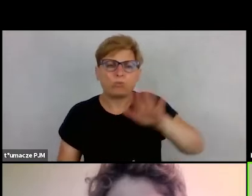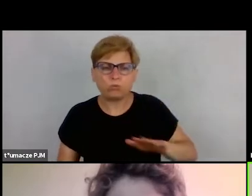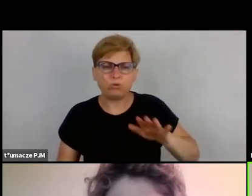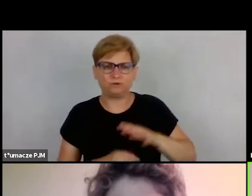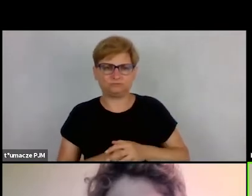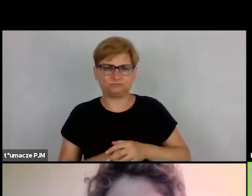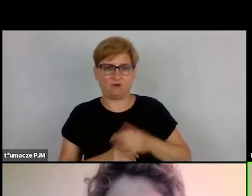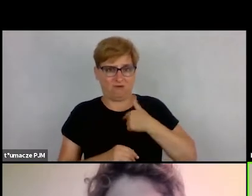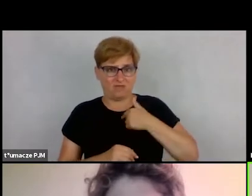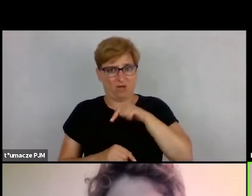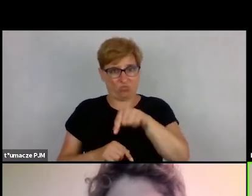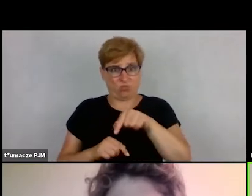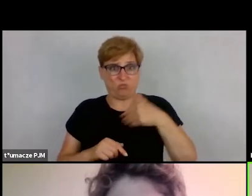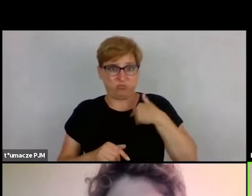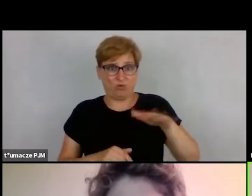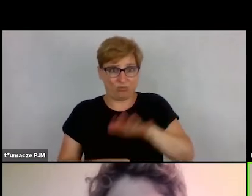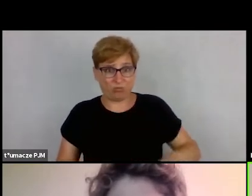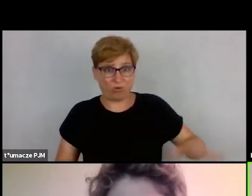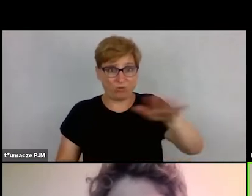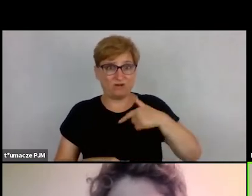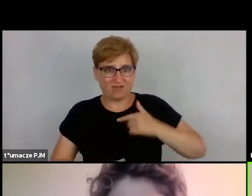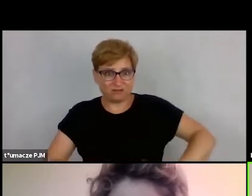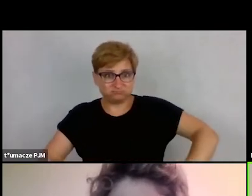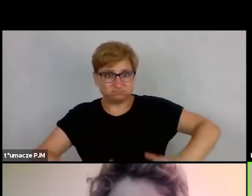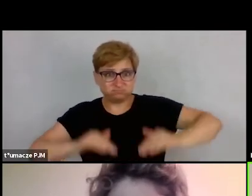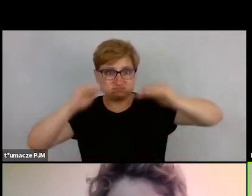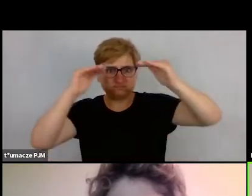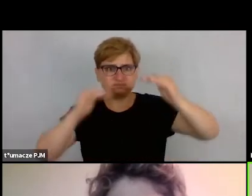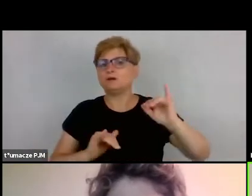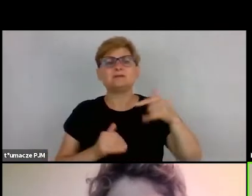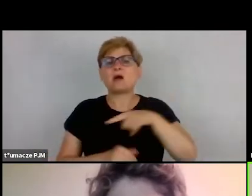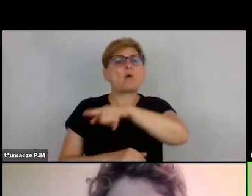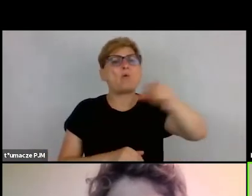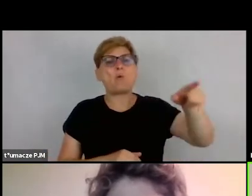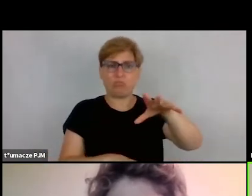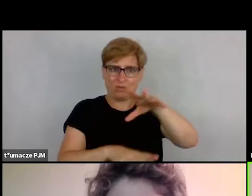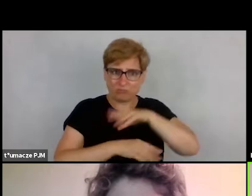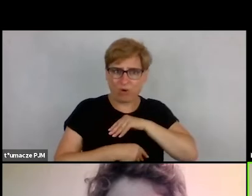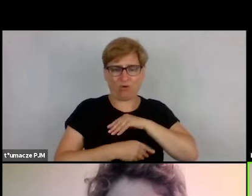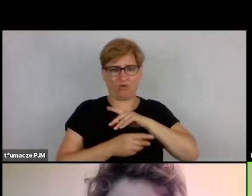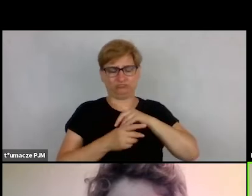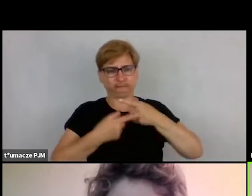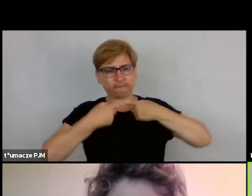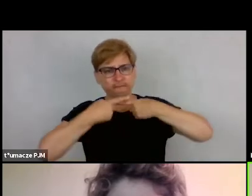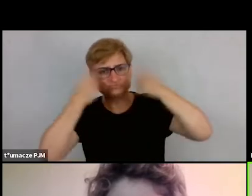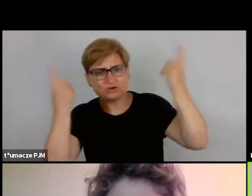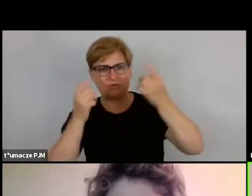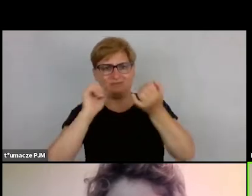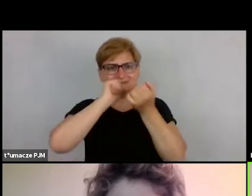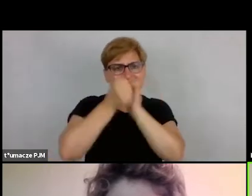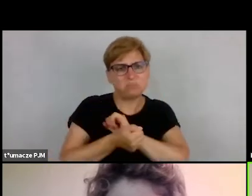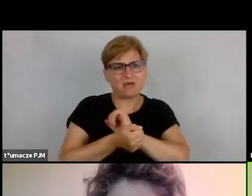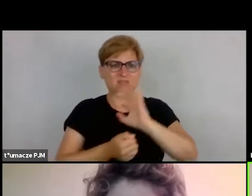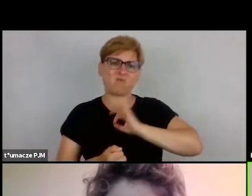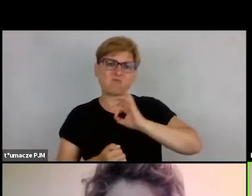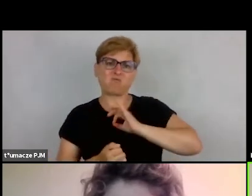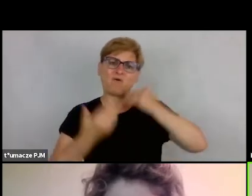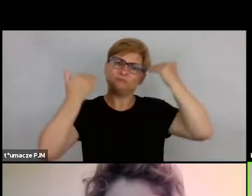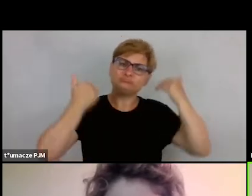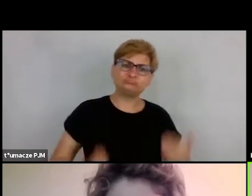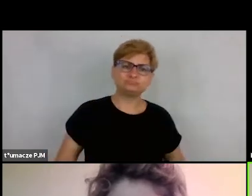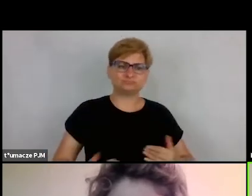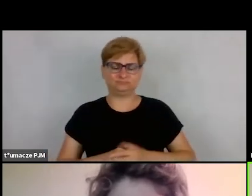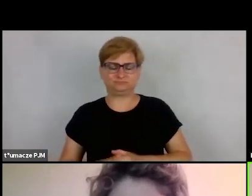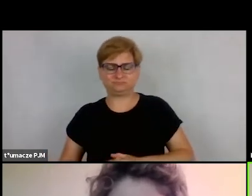with white South Africans in South Africa when I was in the US. I was doing a lot more solidarity work, in solidarity with people in the Middle East